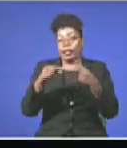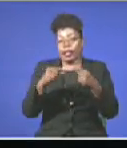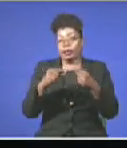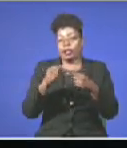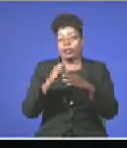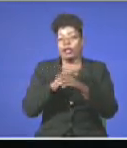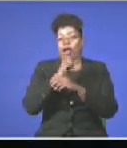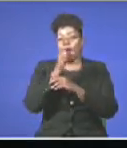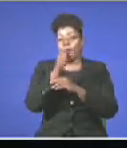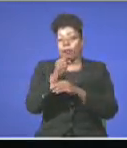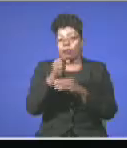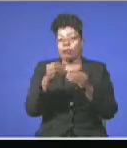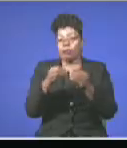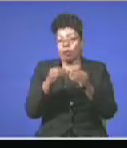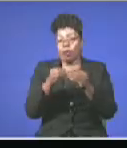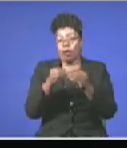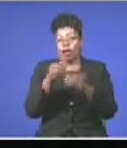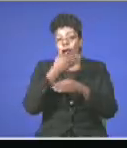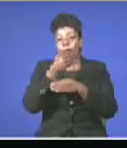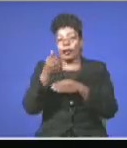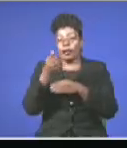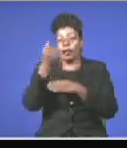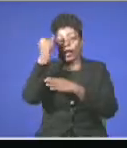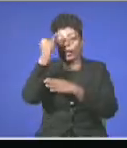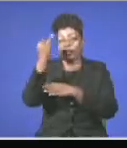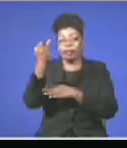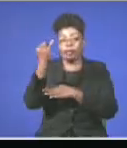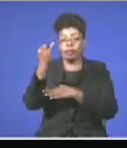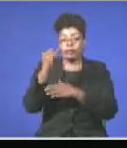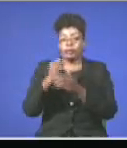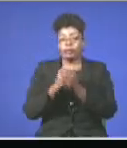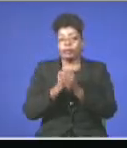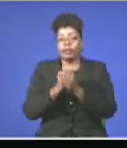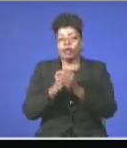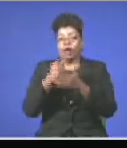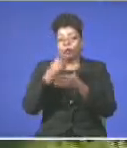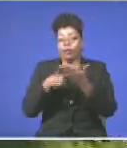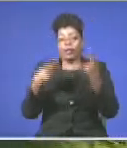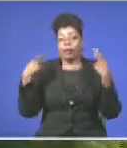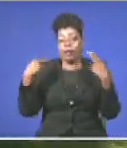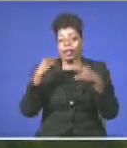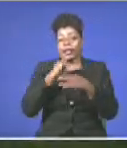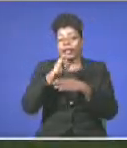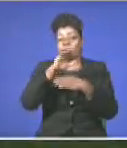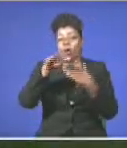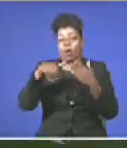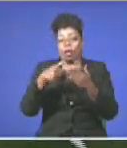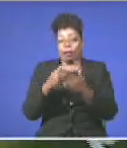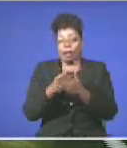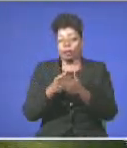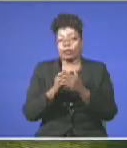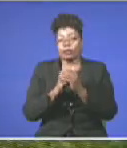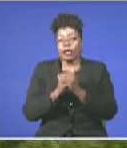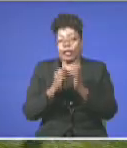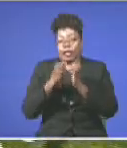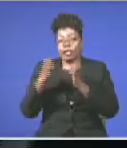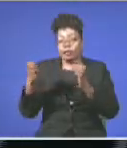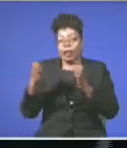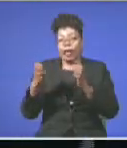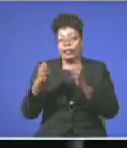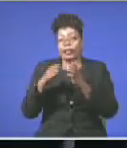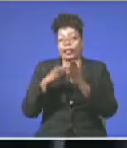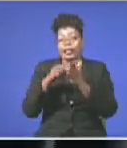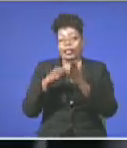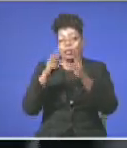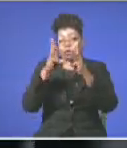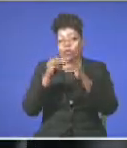be they have a more better idea of what umpiring is all about. There are also plans to expand the workshop to Family Island. What